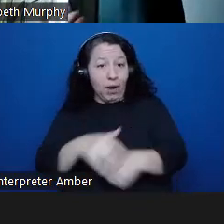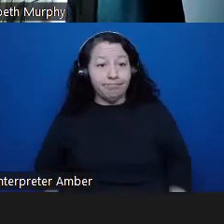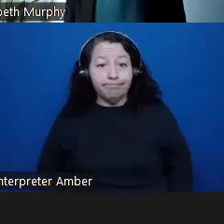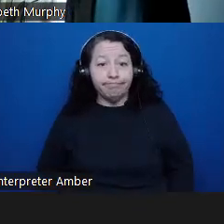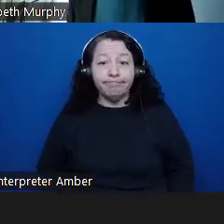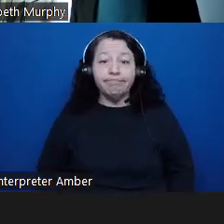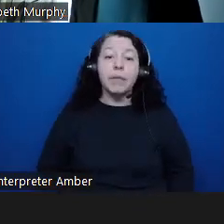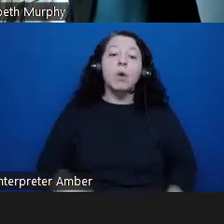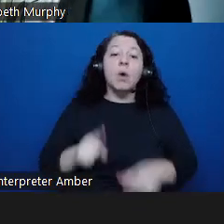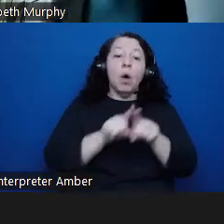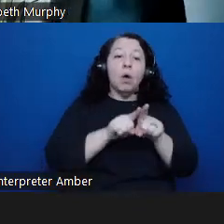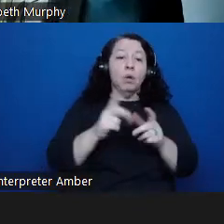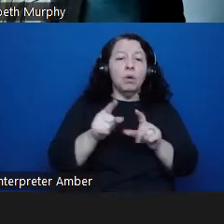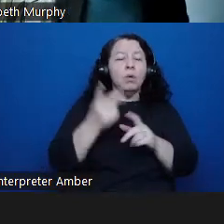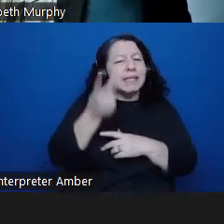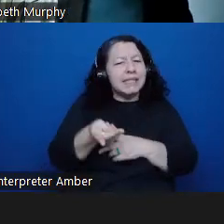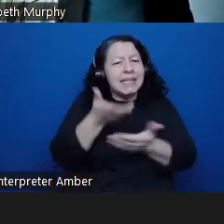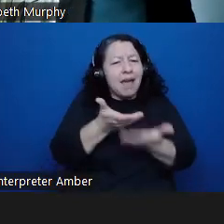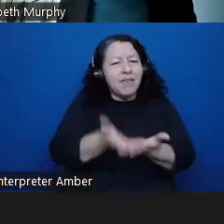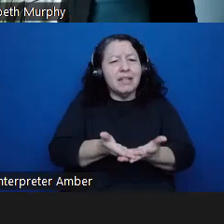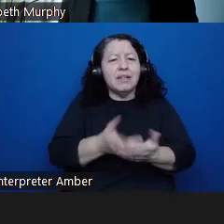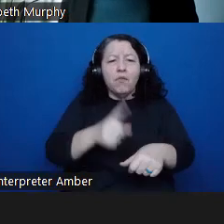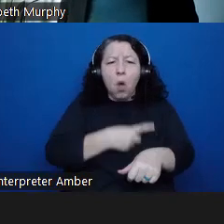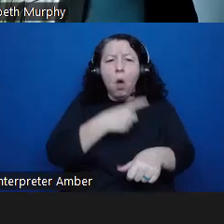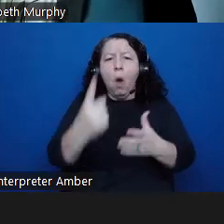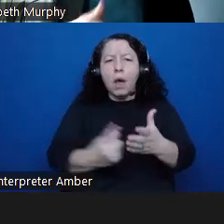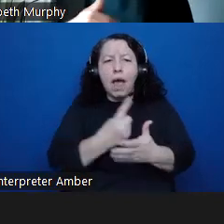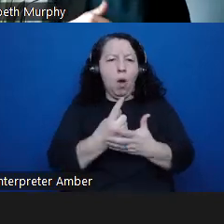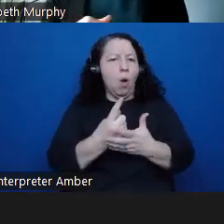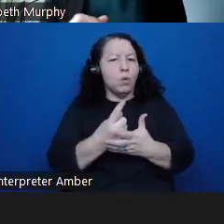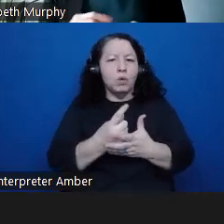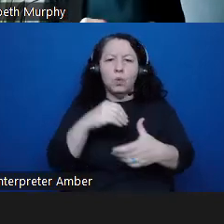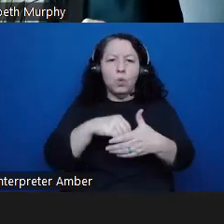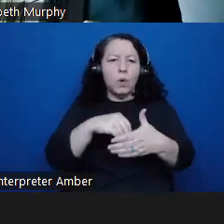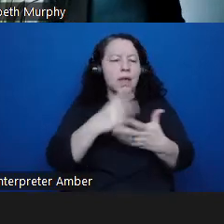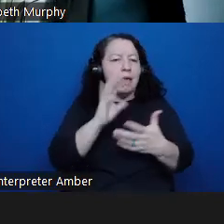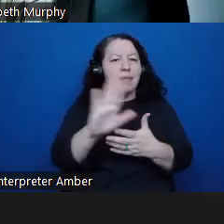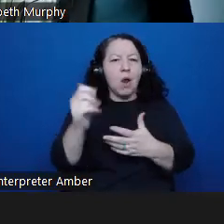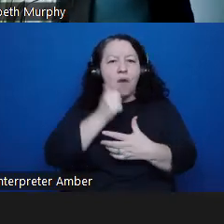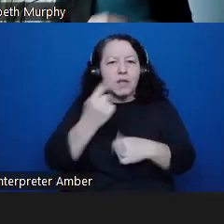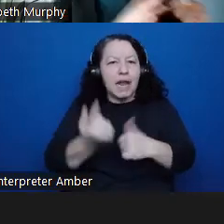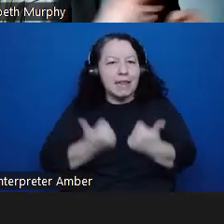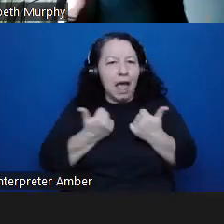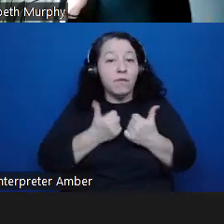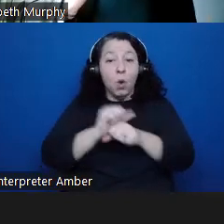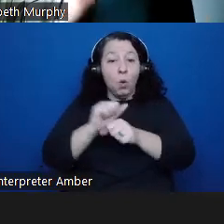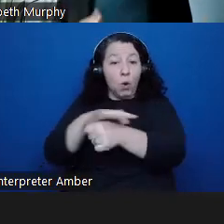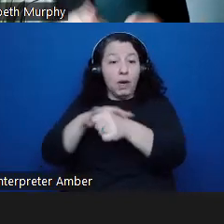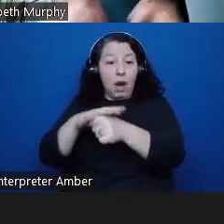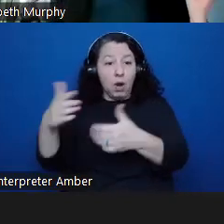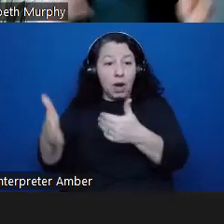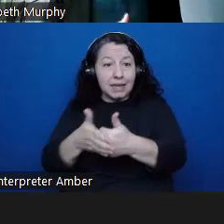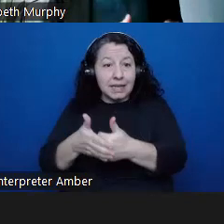Elsewhere, we also see evidence of long hours in everyday life. At a workshop near Ashkelon in Israel, which is shown on the